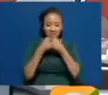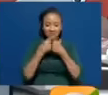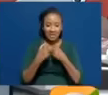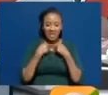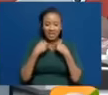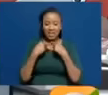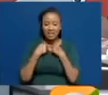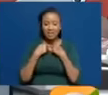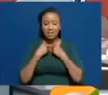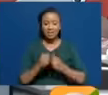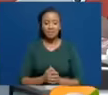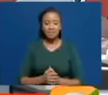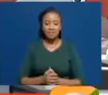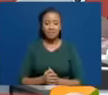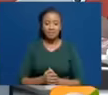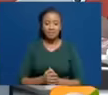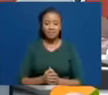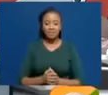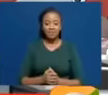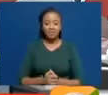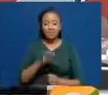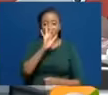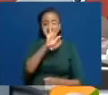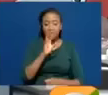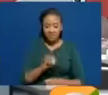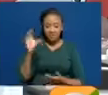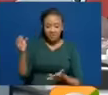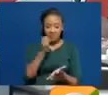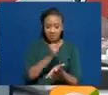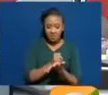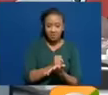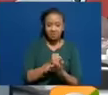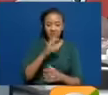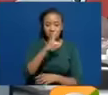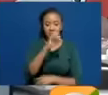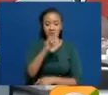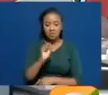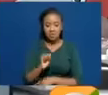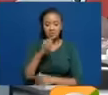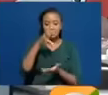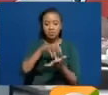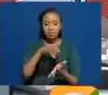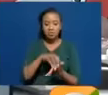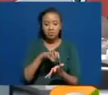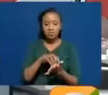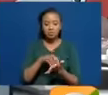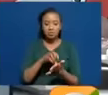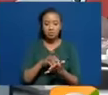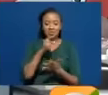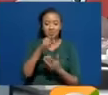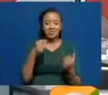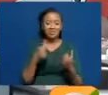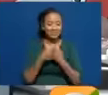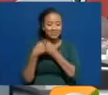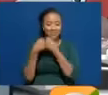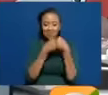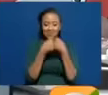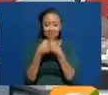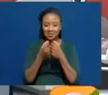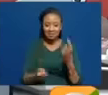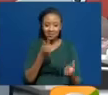political ambitions of 50 appointees to the contentious chief administrative secretary, that is the CAS position, has been dealt a major blow